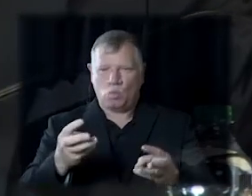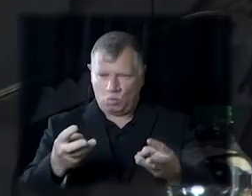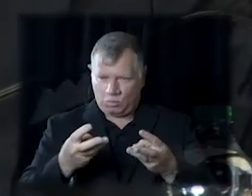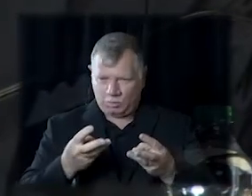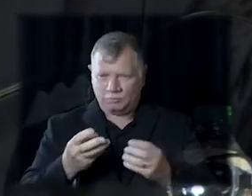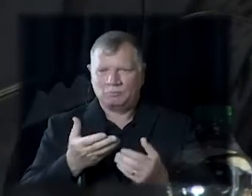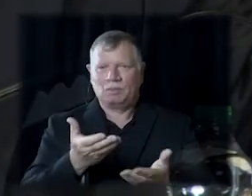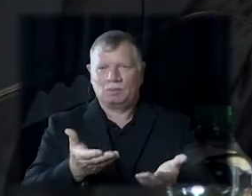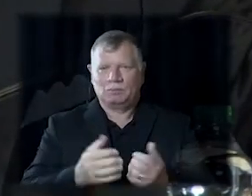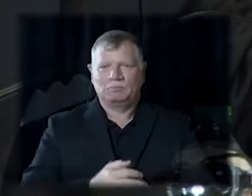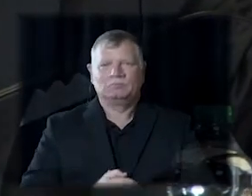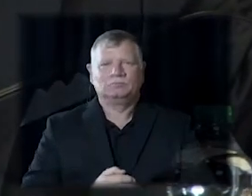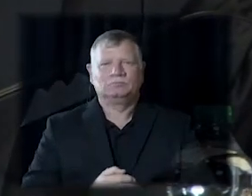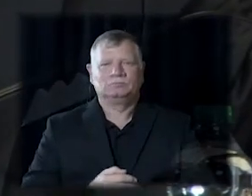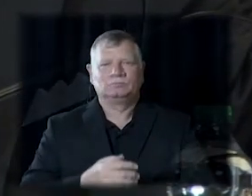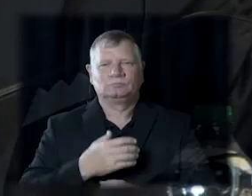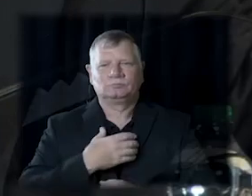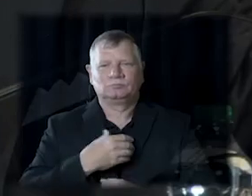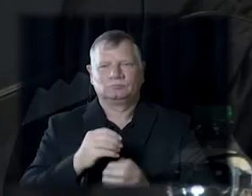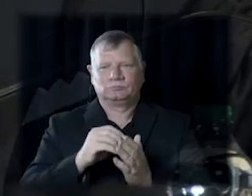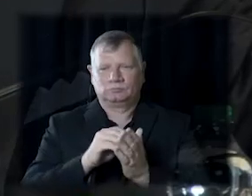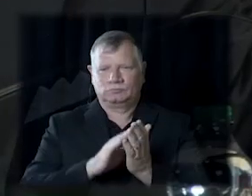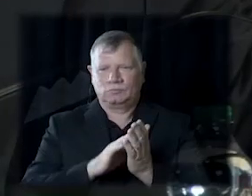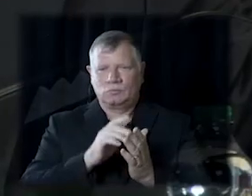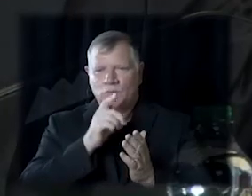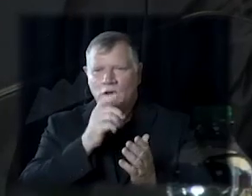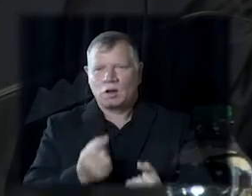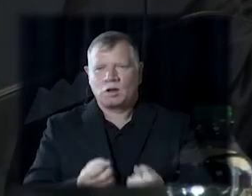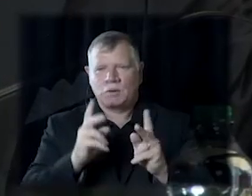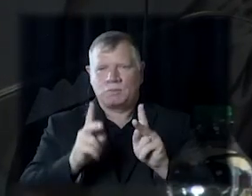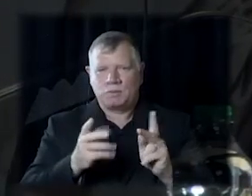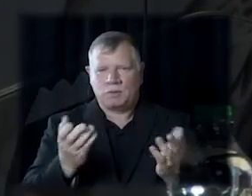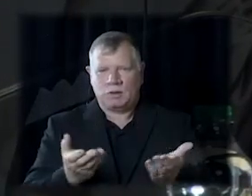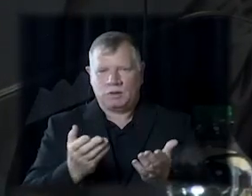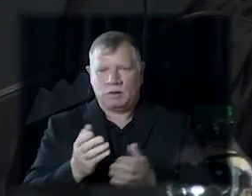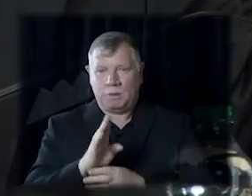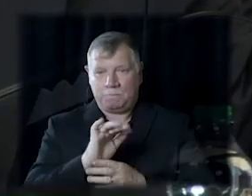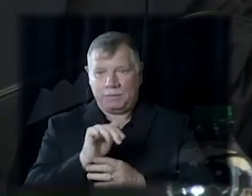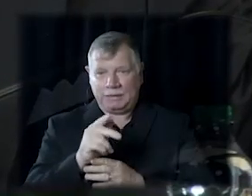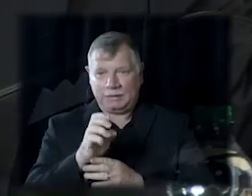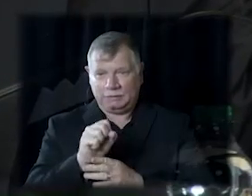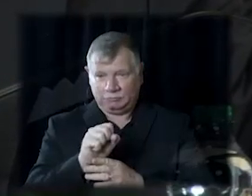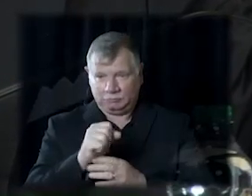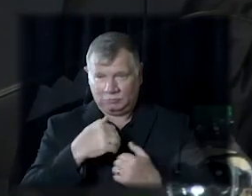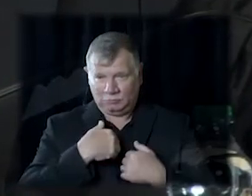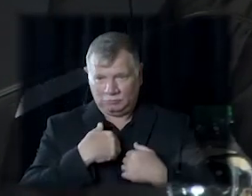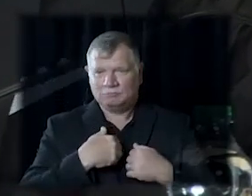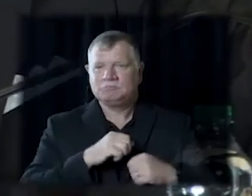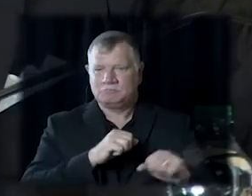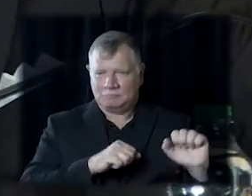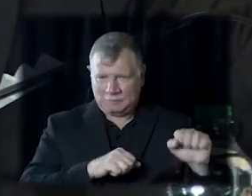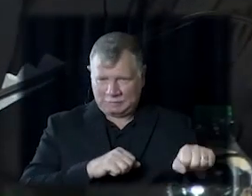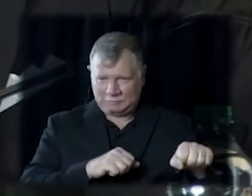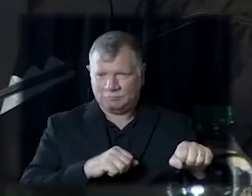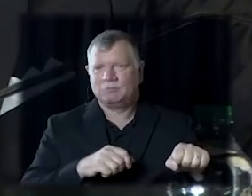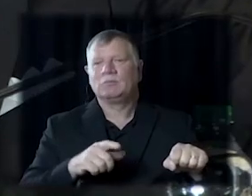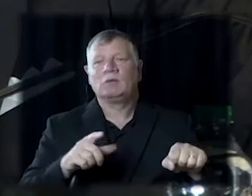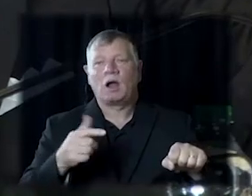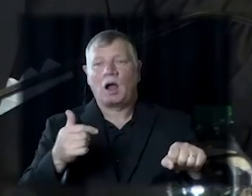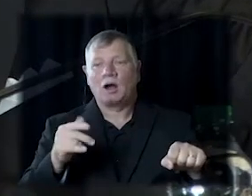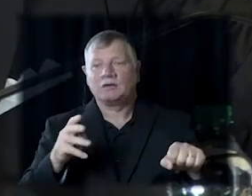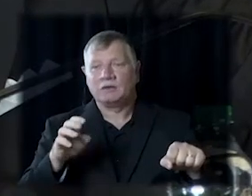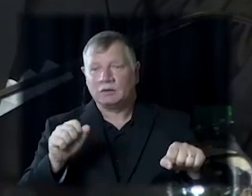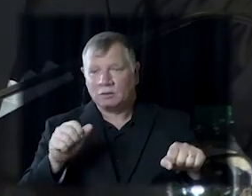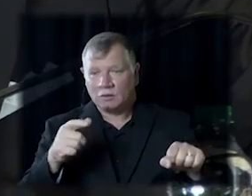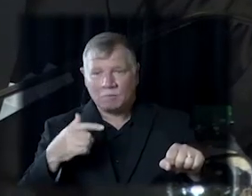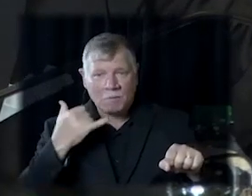determine a roll call, determine quorum. Dr. Biggs? Here. Mr. Garcia, who